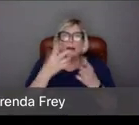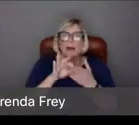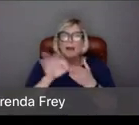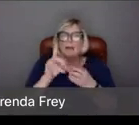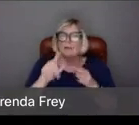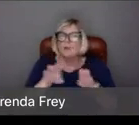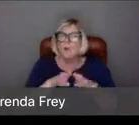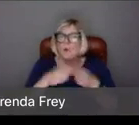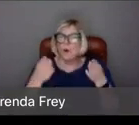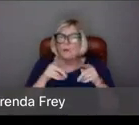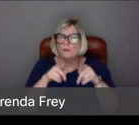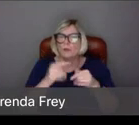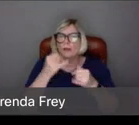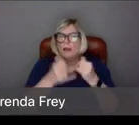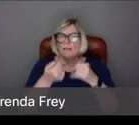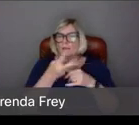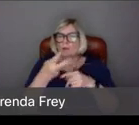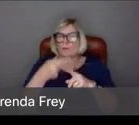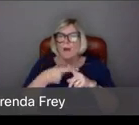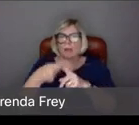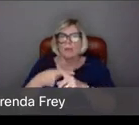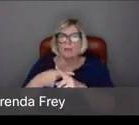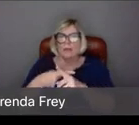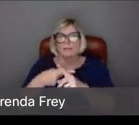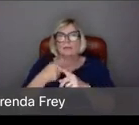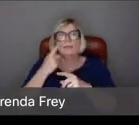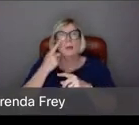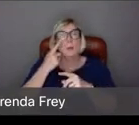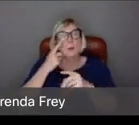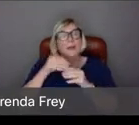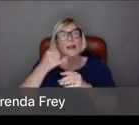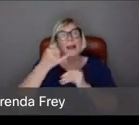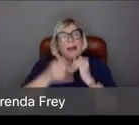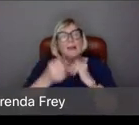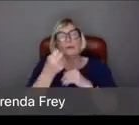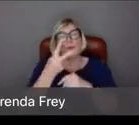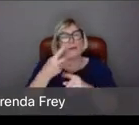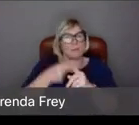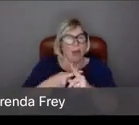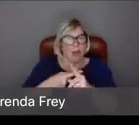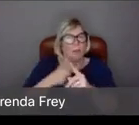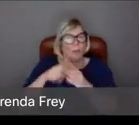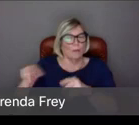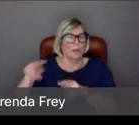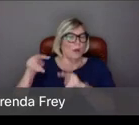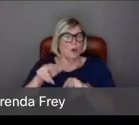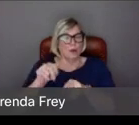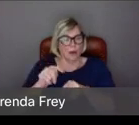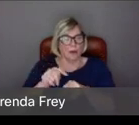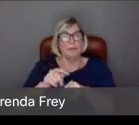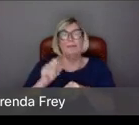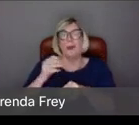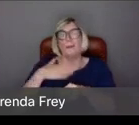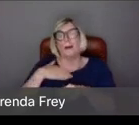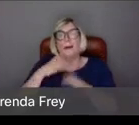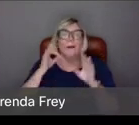the last few months? In the last 12 months is what they really look at. But again, another horror from college is